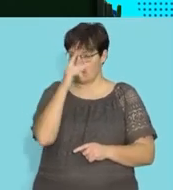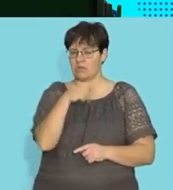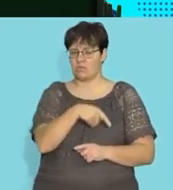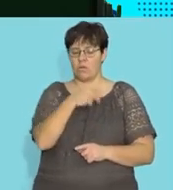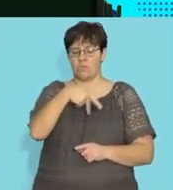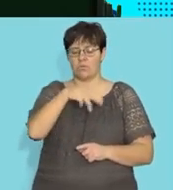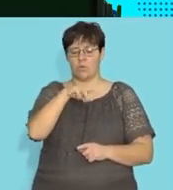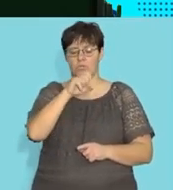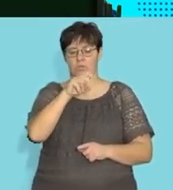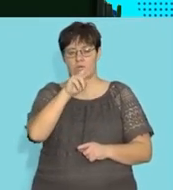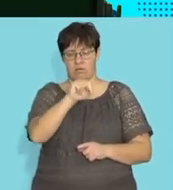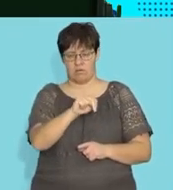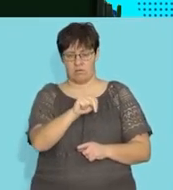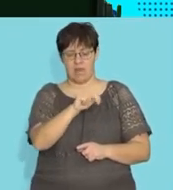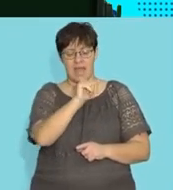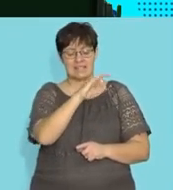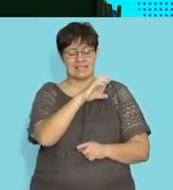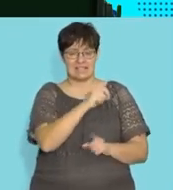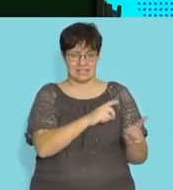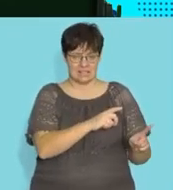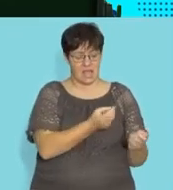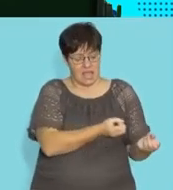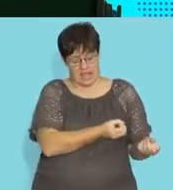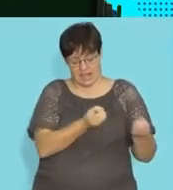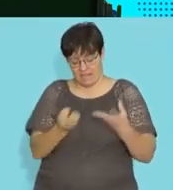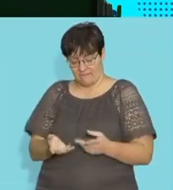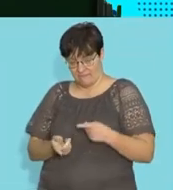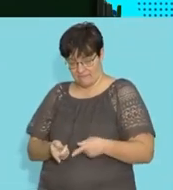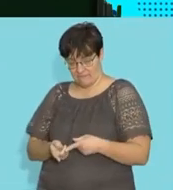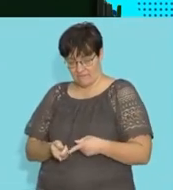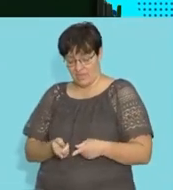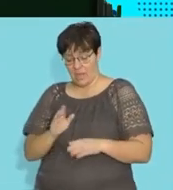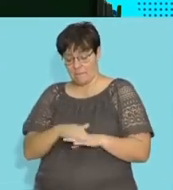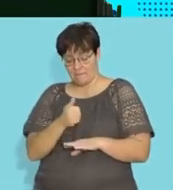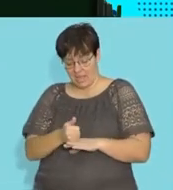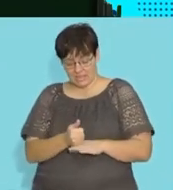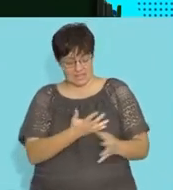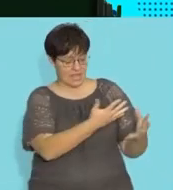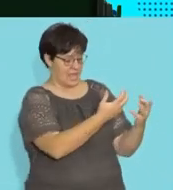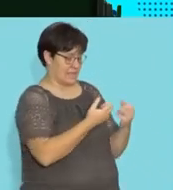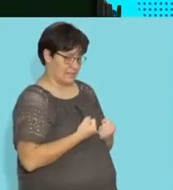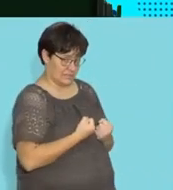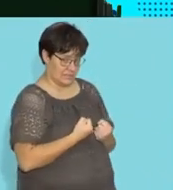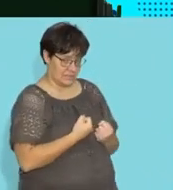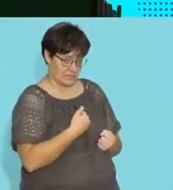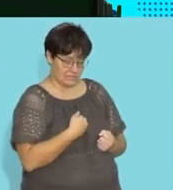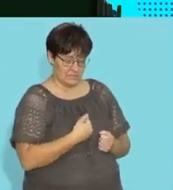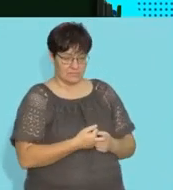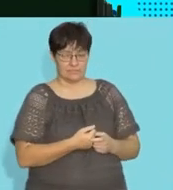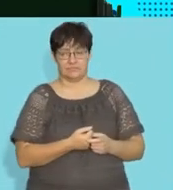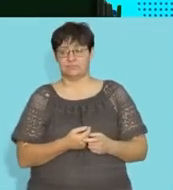is that an acid is a proton donor and a base is a proton